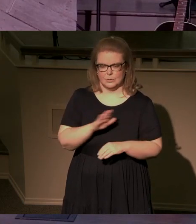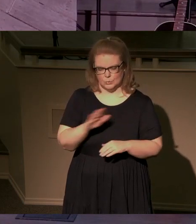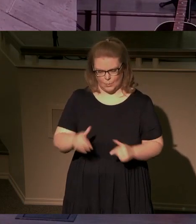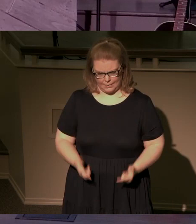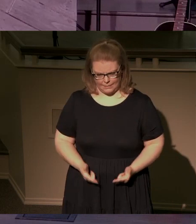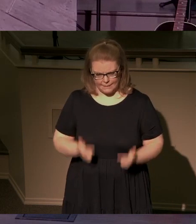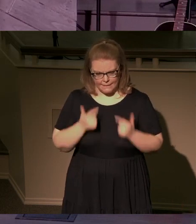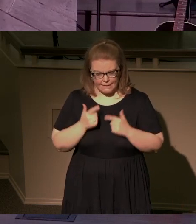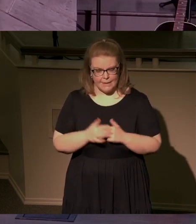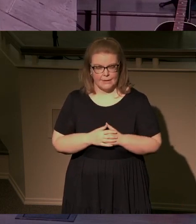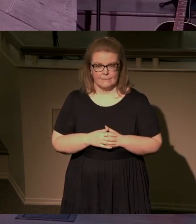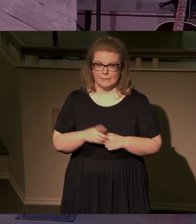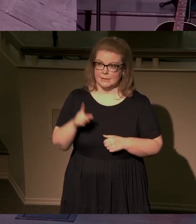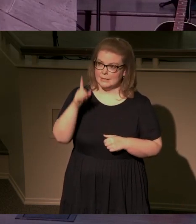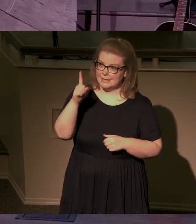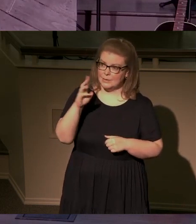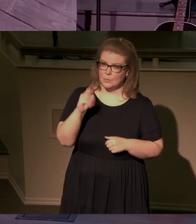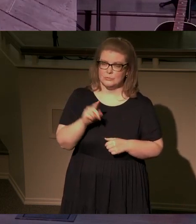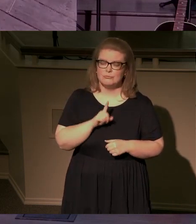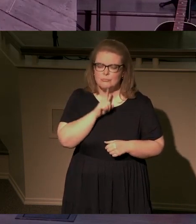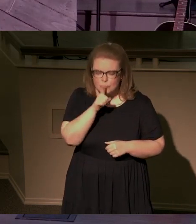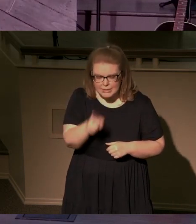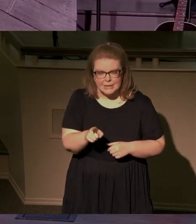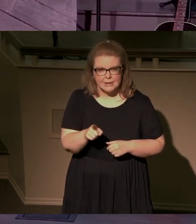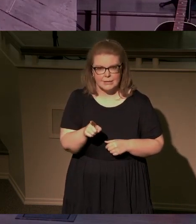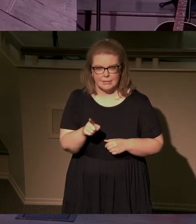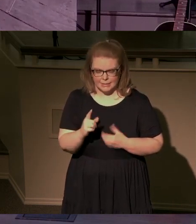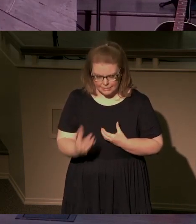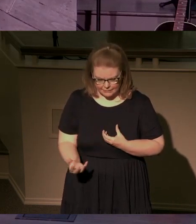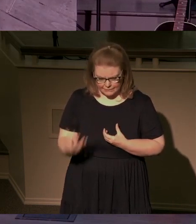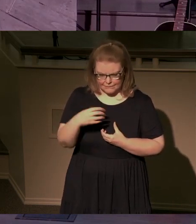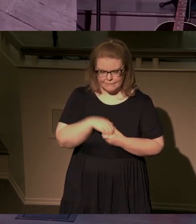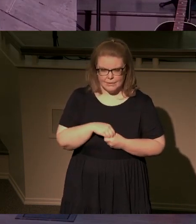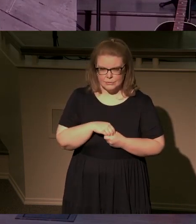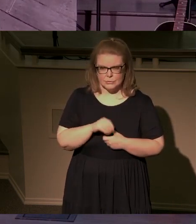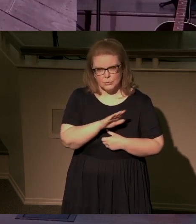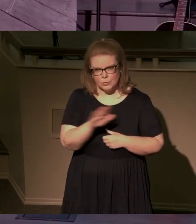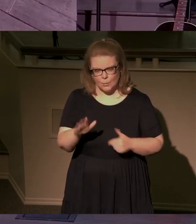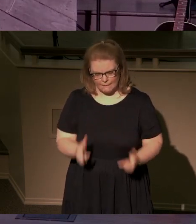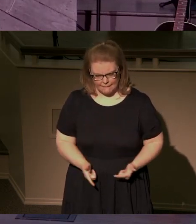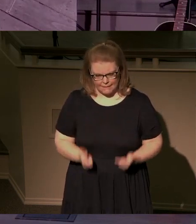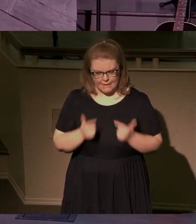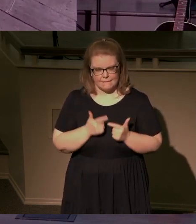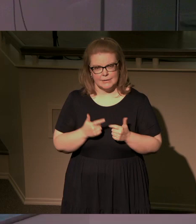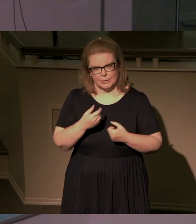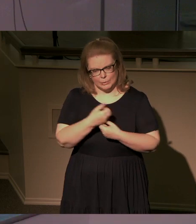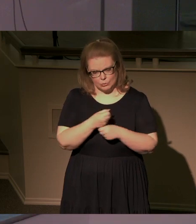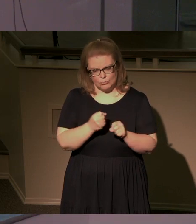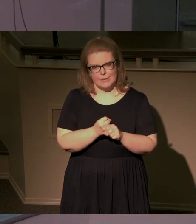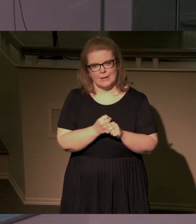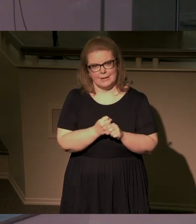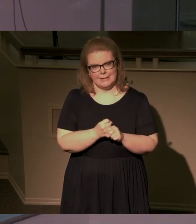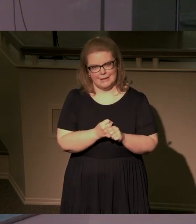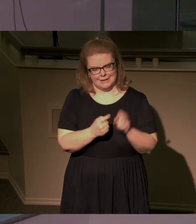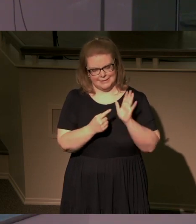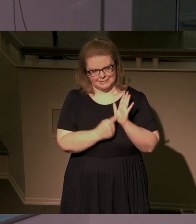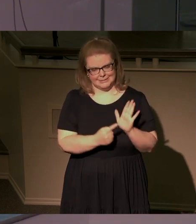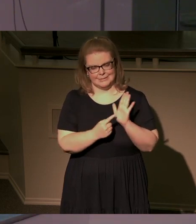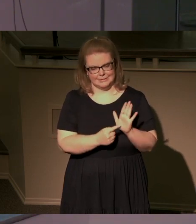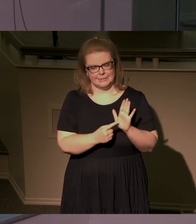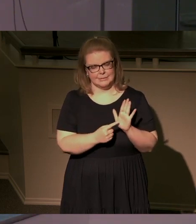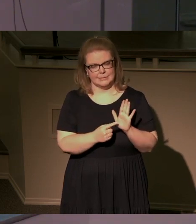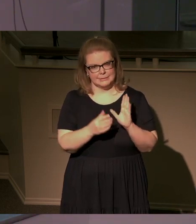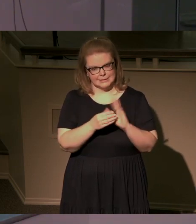that God was real and functioning in your life, and you create the testimony of